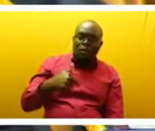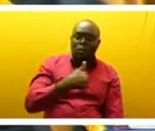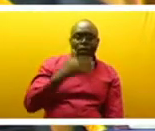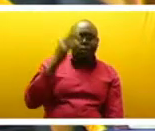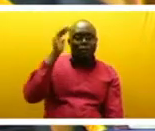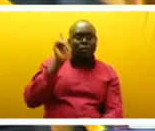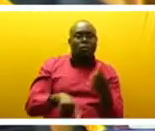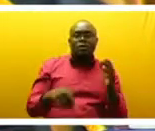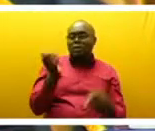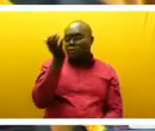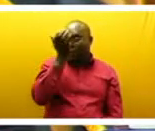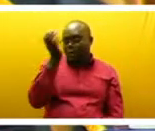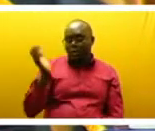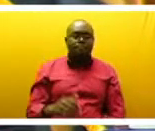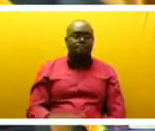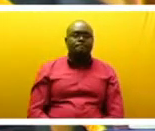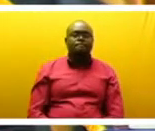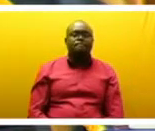ignore.